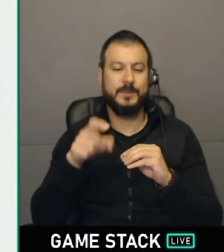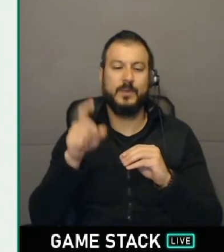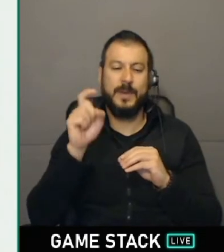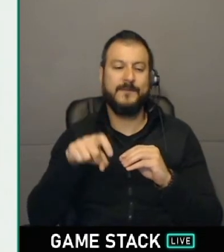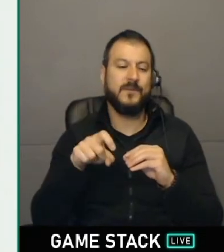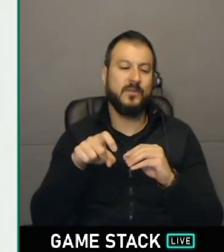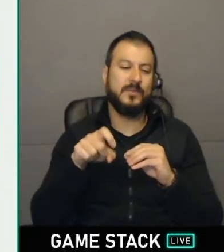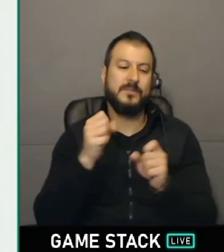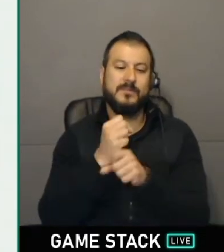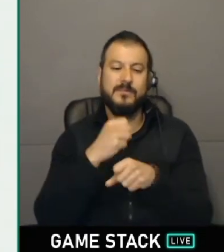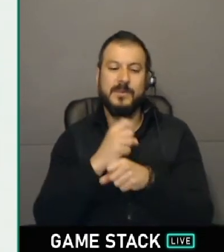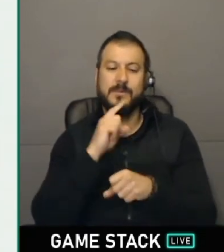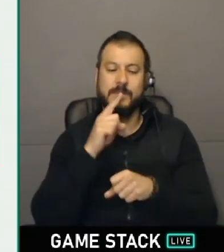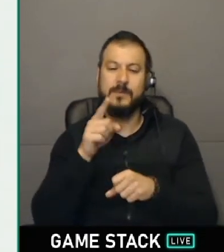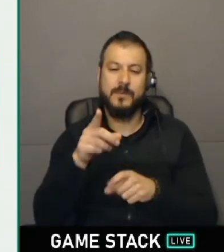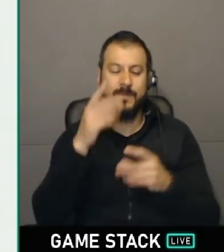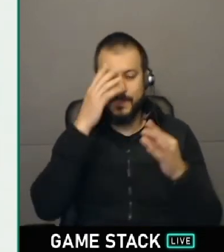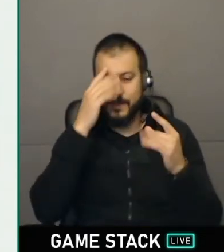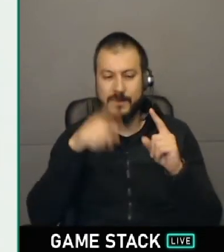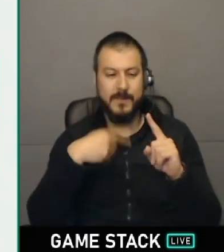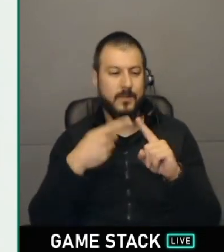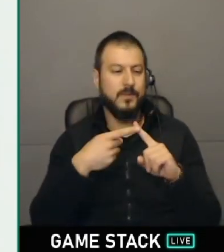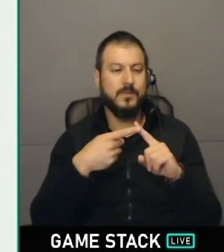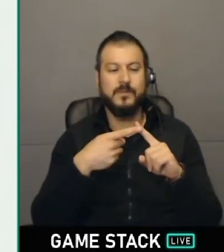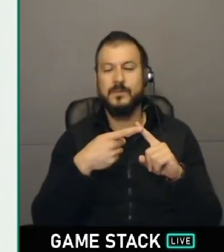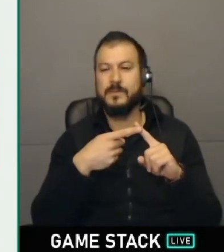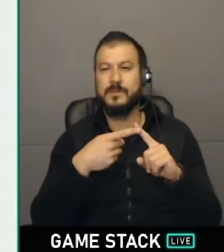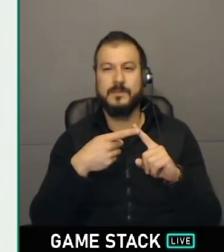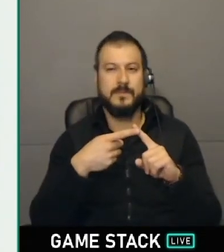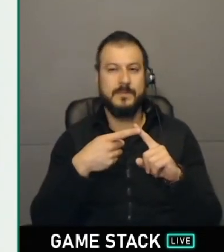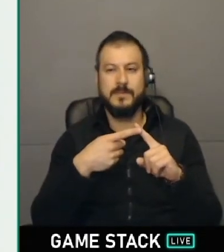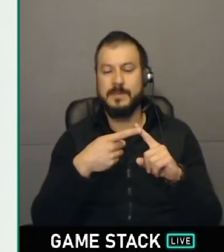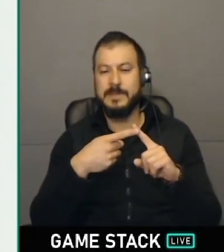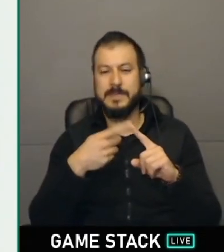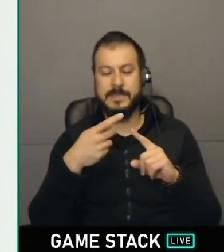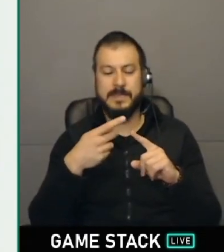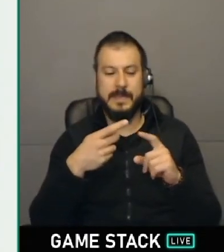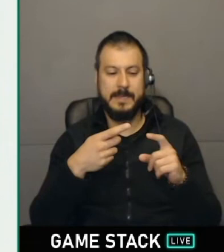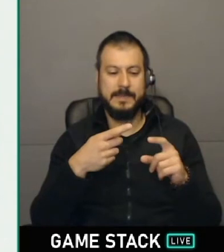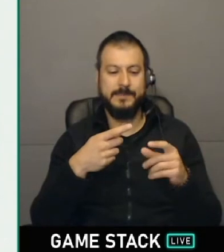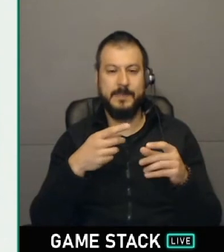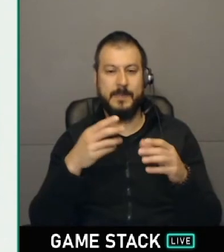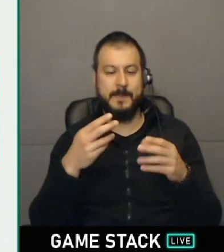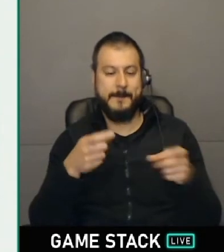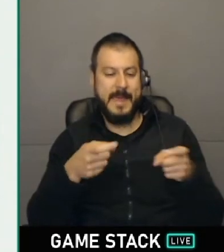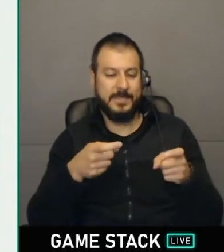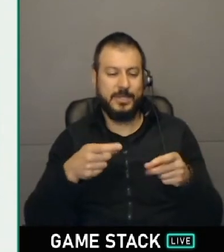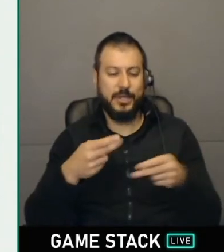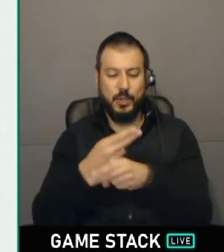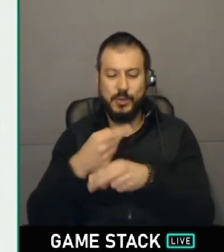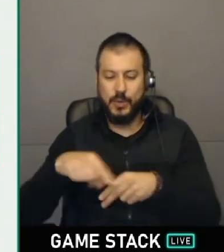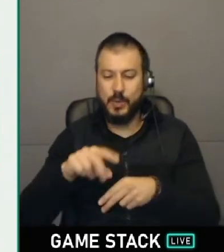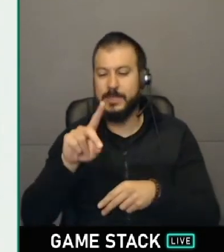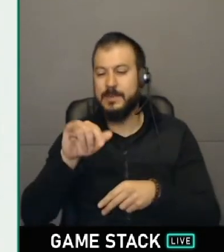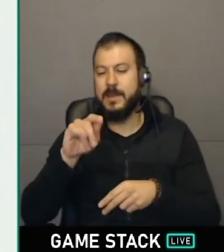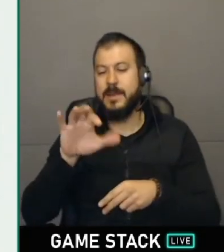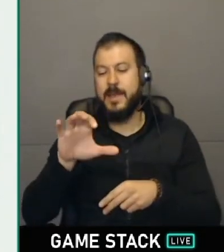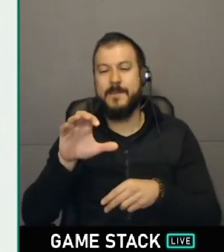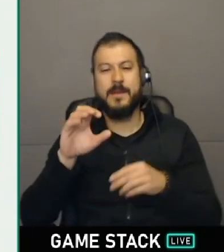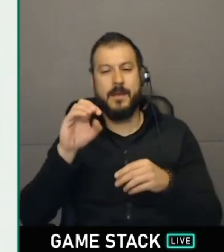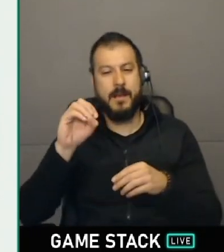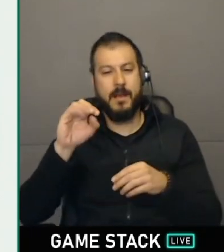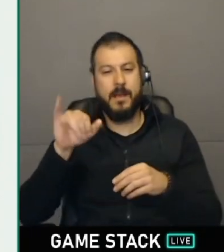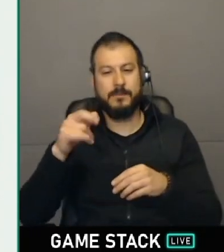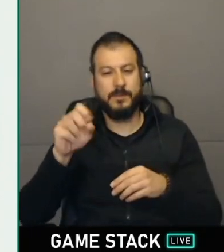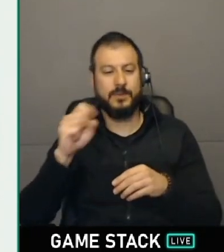make sure that you're thinking about effectively scene managing the use of those. Dynamic objects are wonderful for